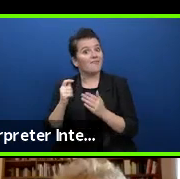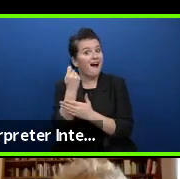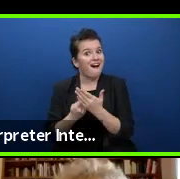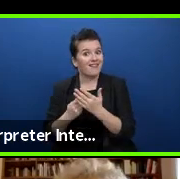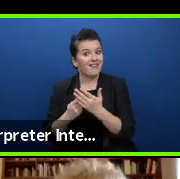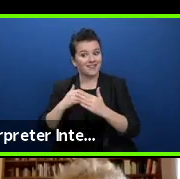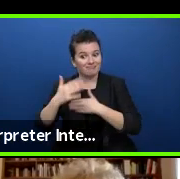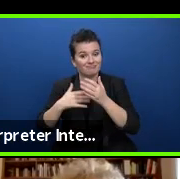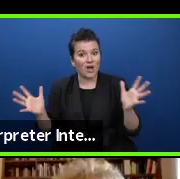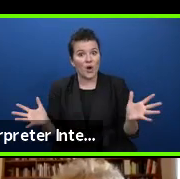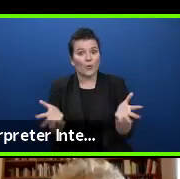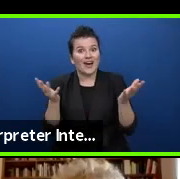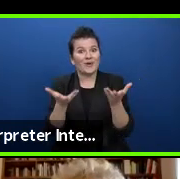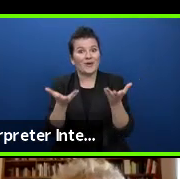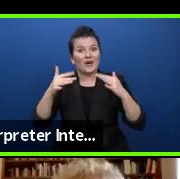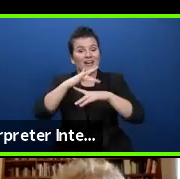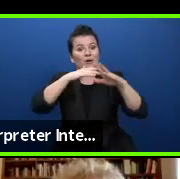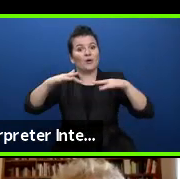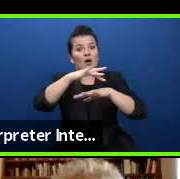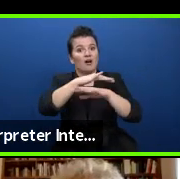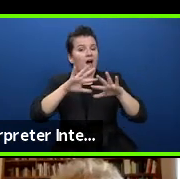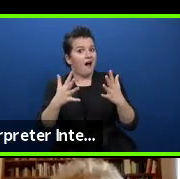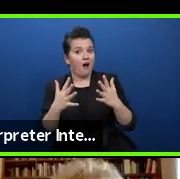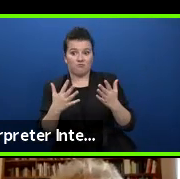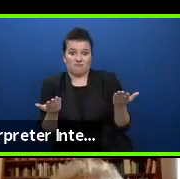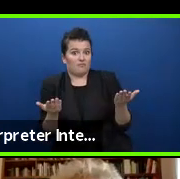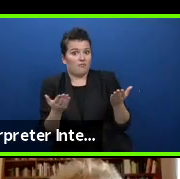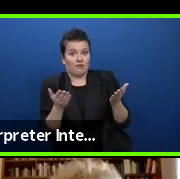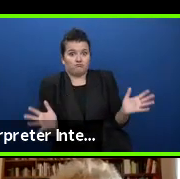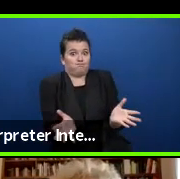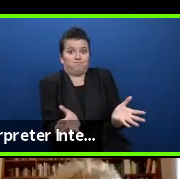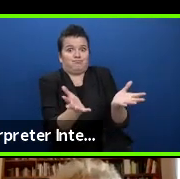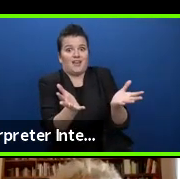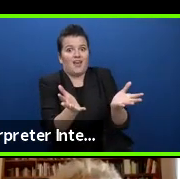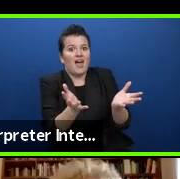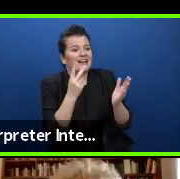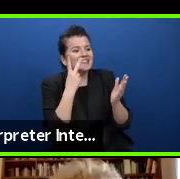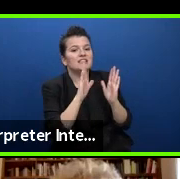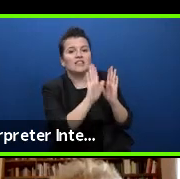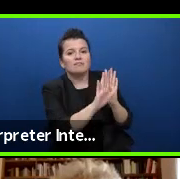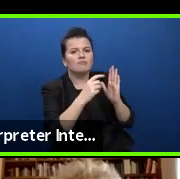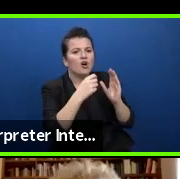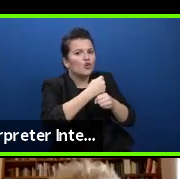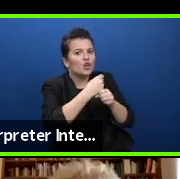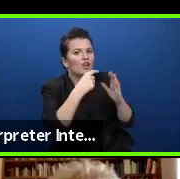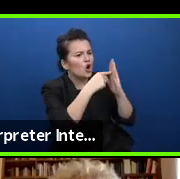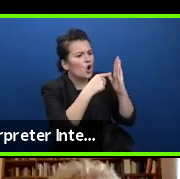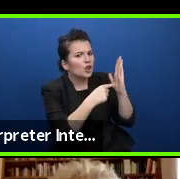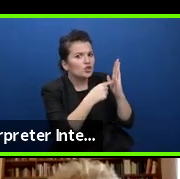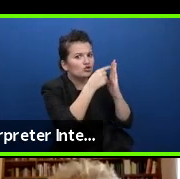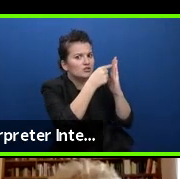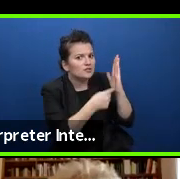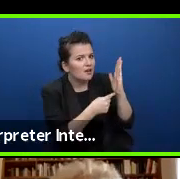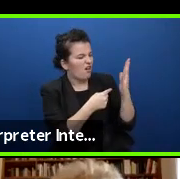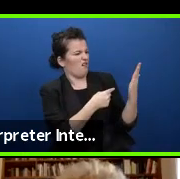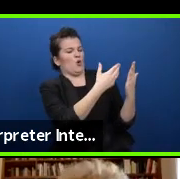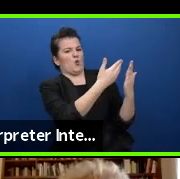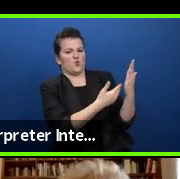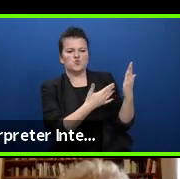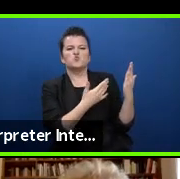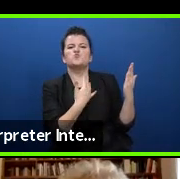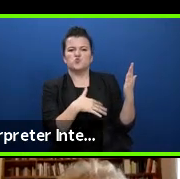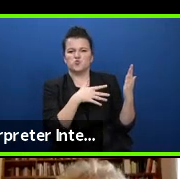to look on the conditions and have to see what are now the challenges that also in future we will have a